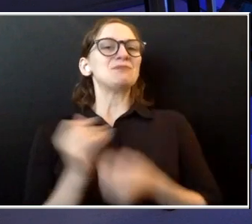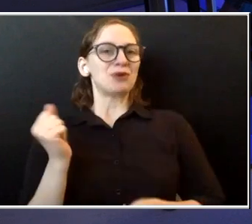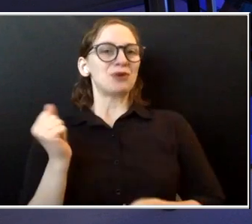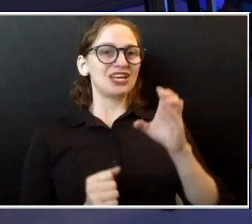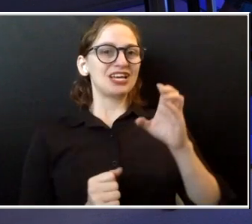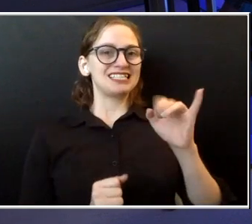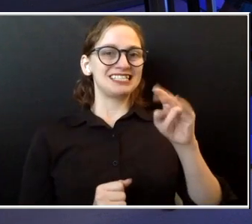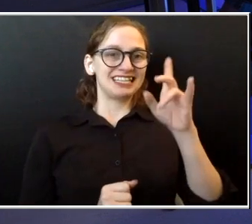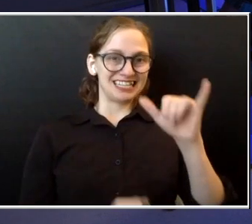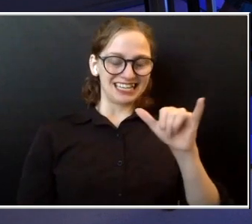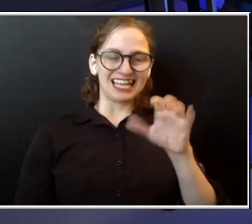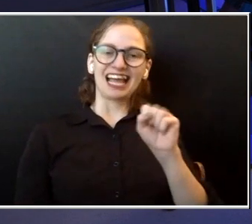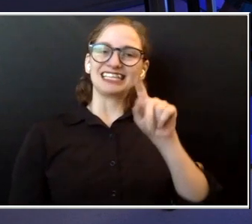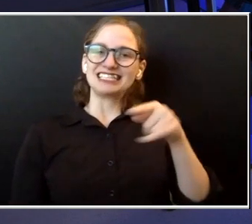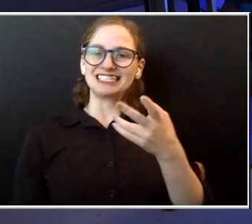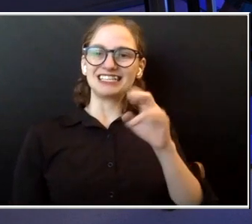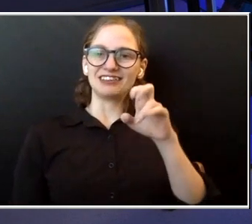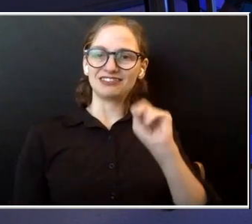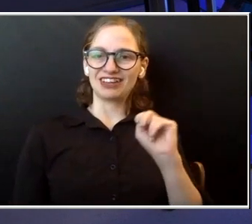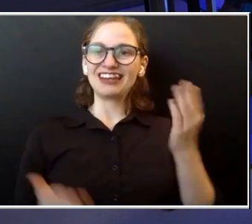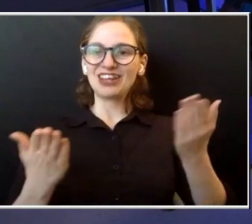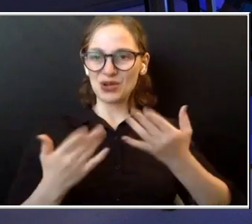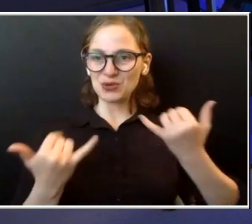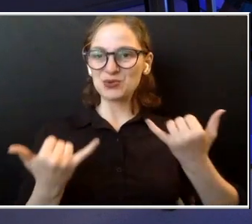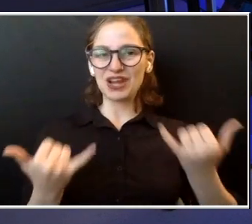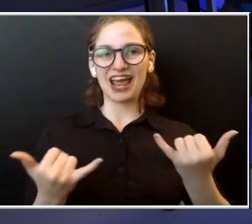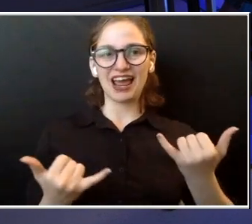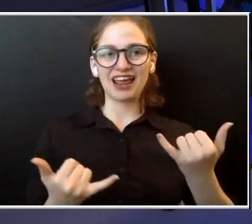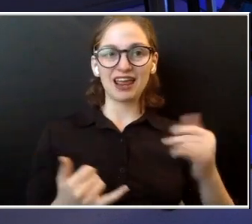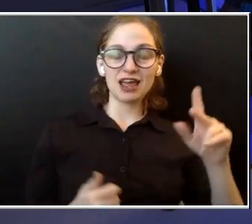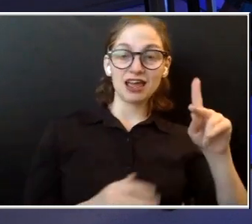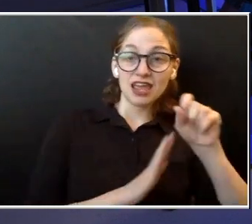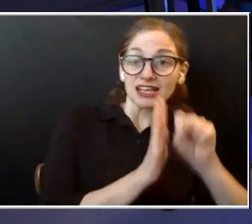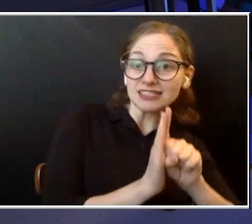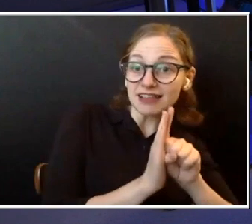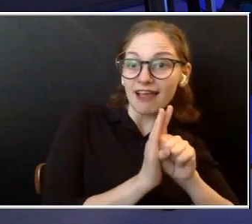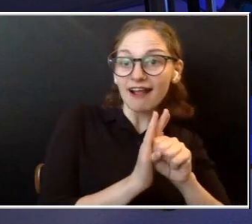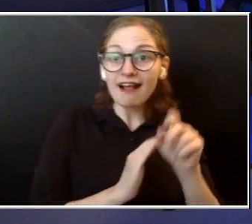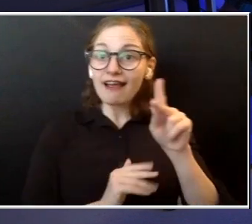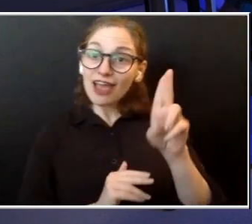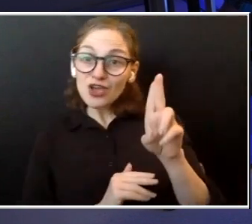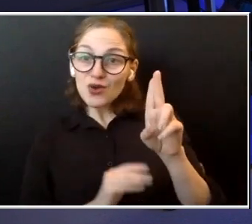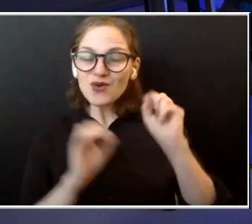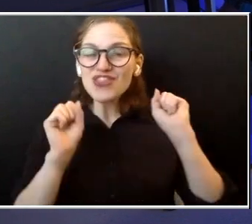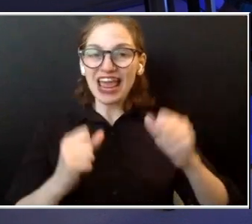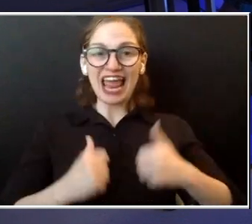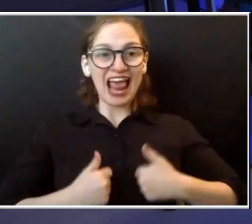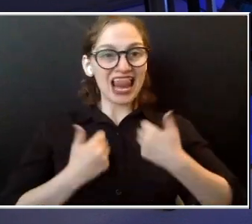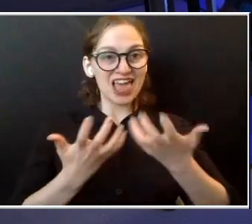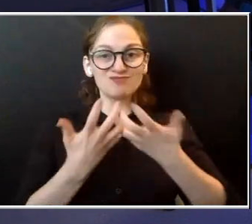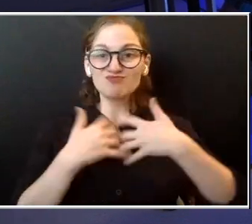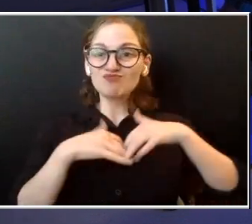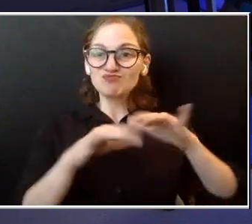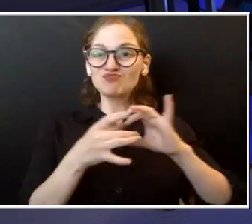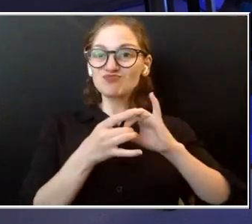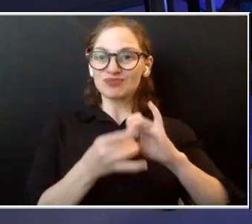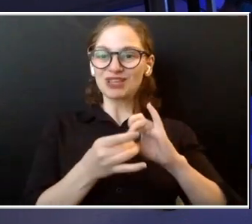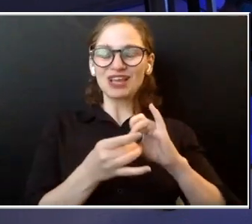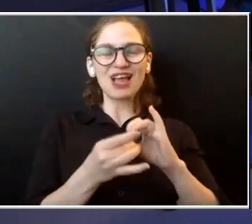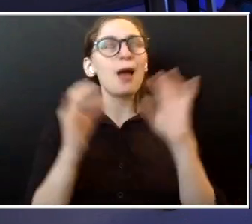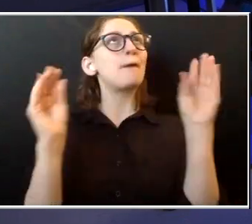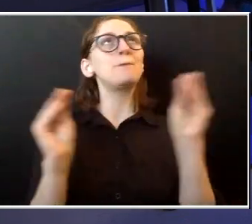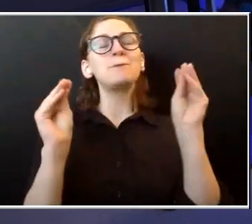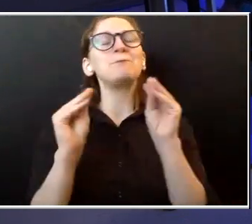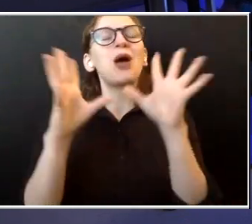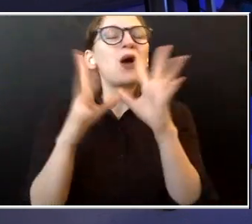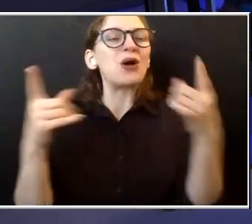us in the studio. K-State, KU, they can live and work together. That's impressive. Miracles do it. Miracles happen. And we